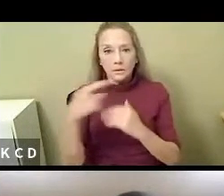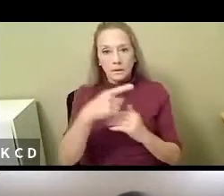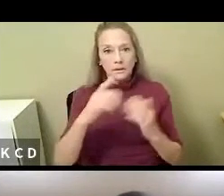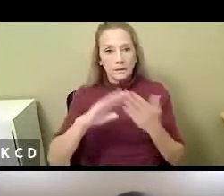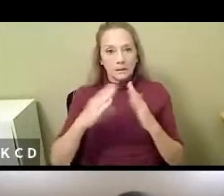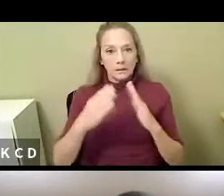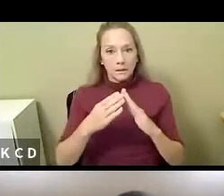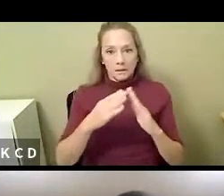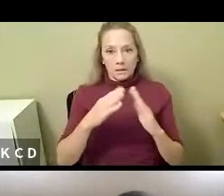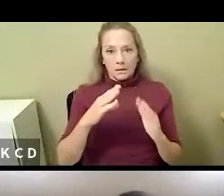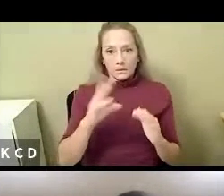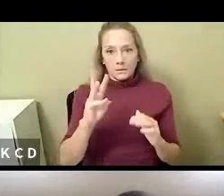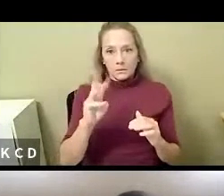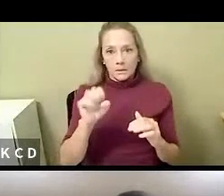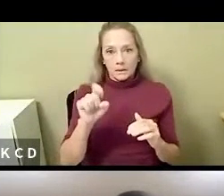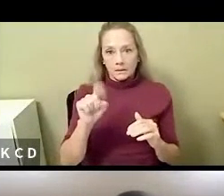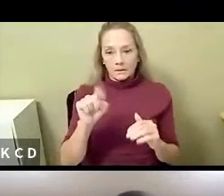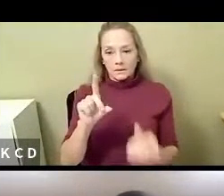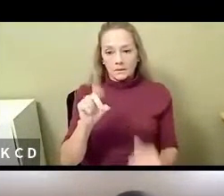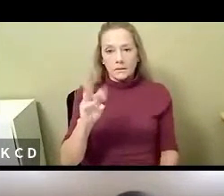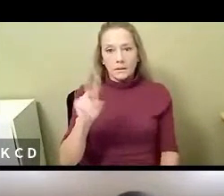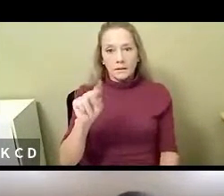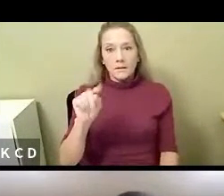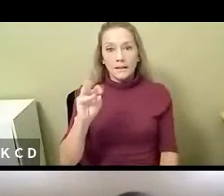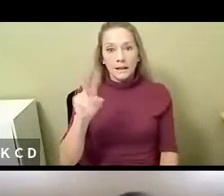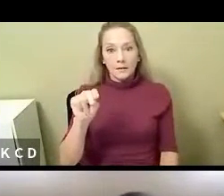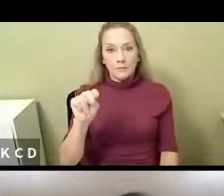Thanks, Dr. Drake. Good job.